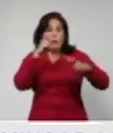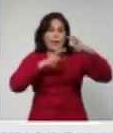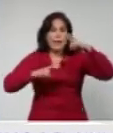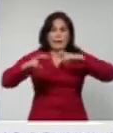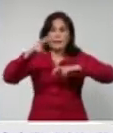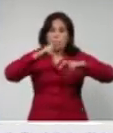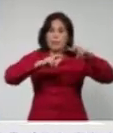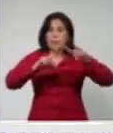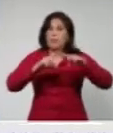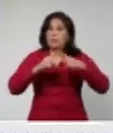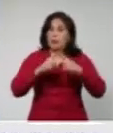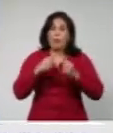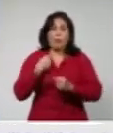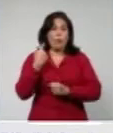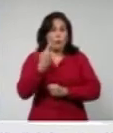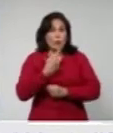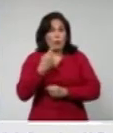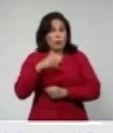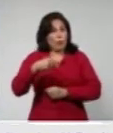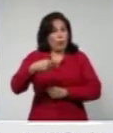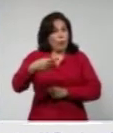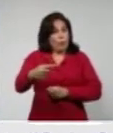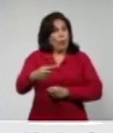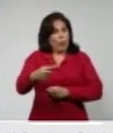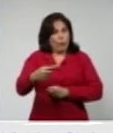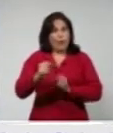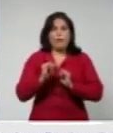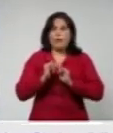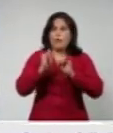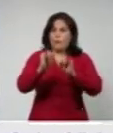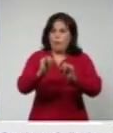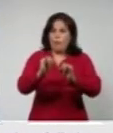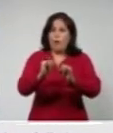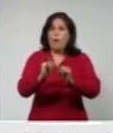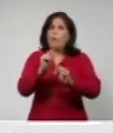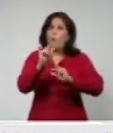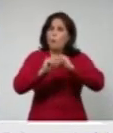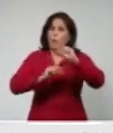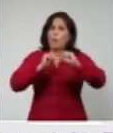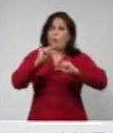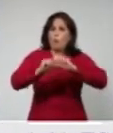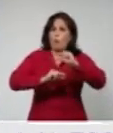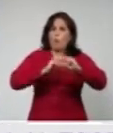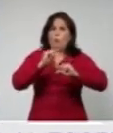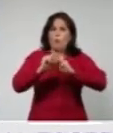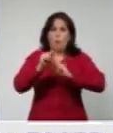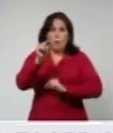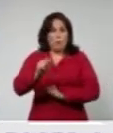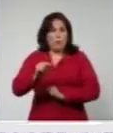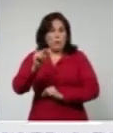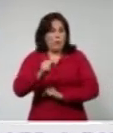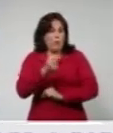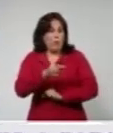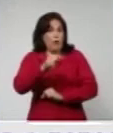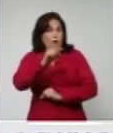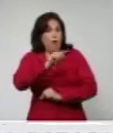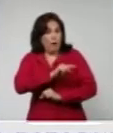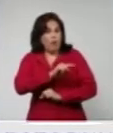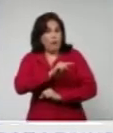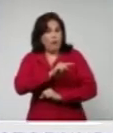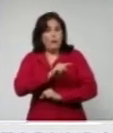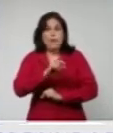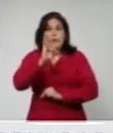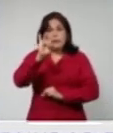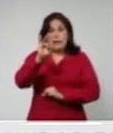15 cases diagnosed yesterday, the source of infection linked to one is yet to